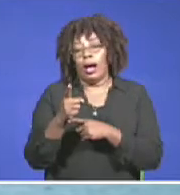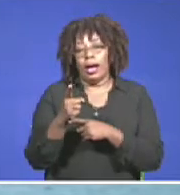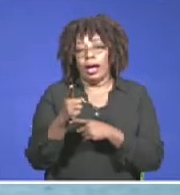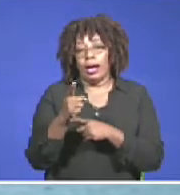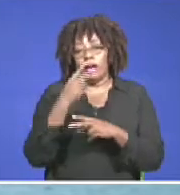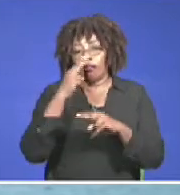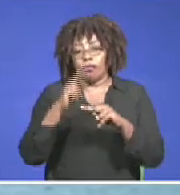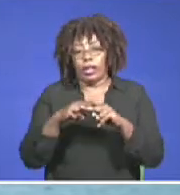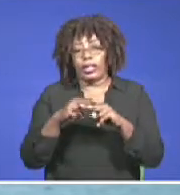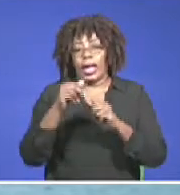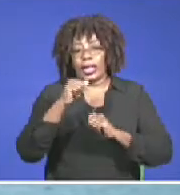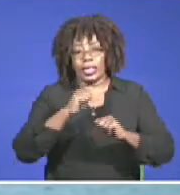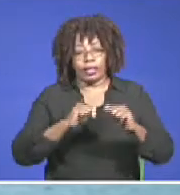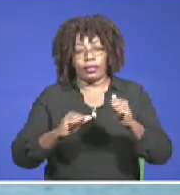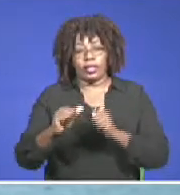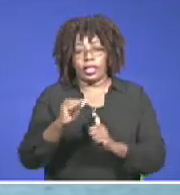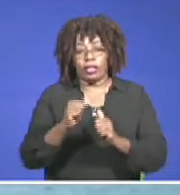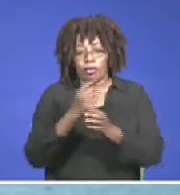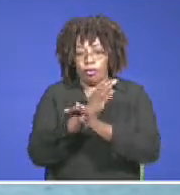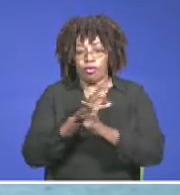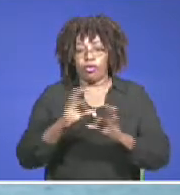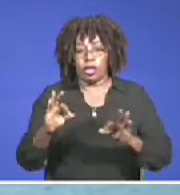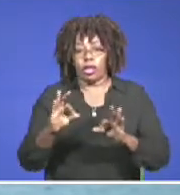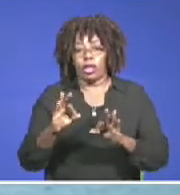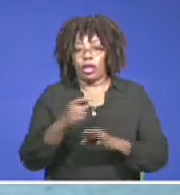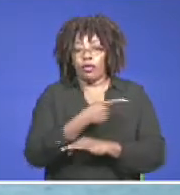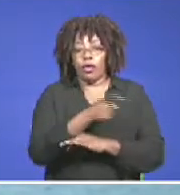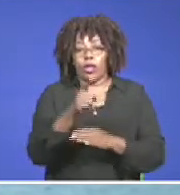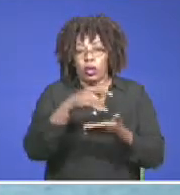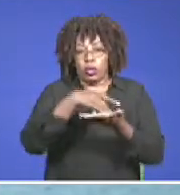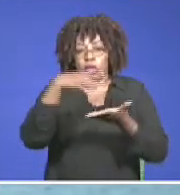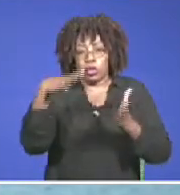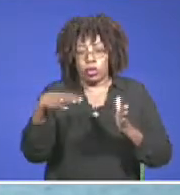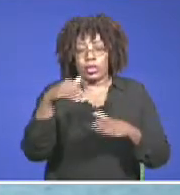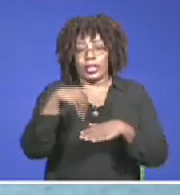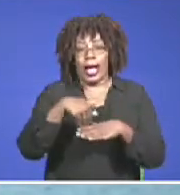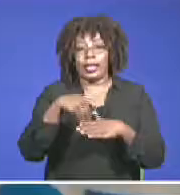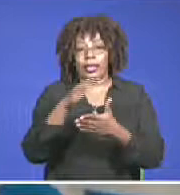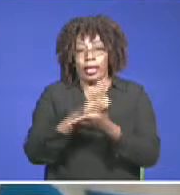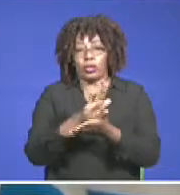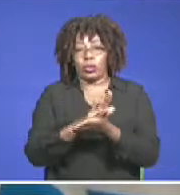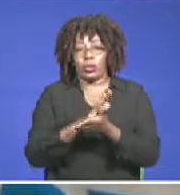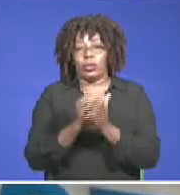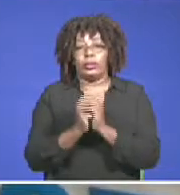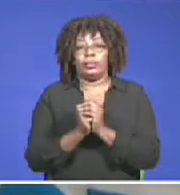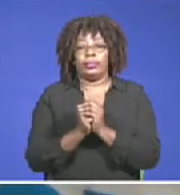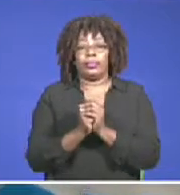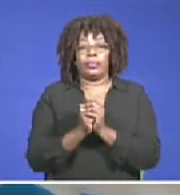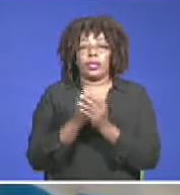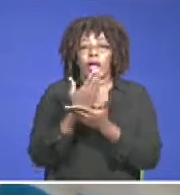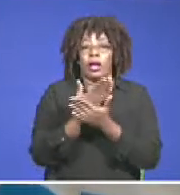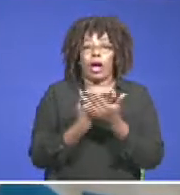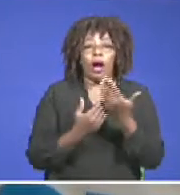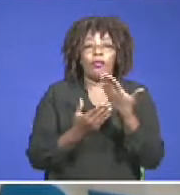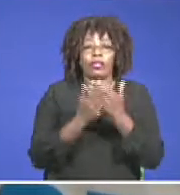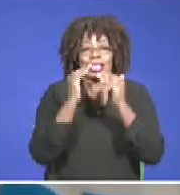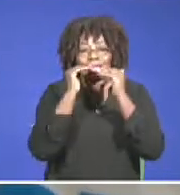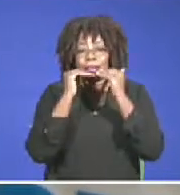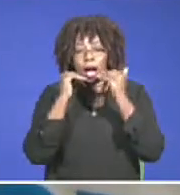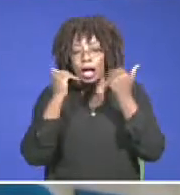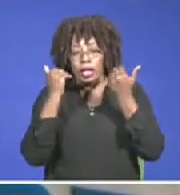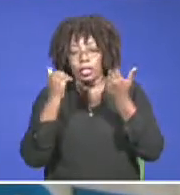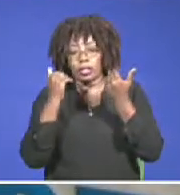activities, all free of charge, just for the students at Centreville Primary School. Comfort Smiles partnered with the Center